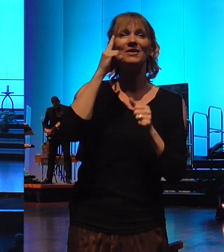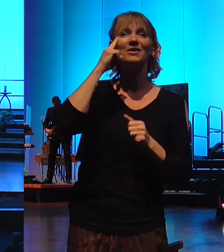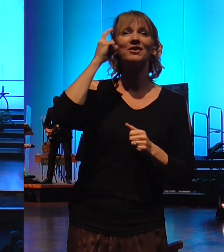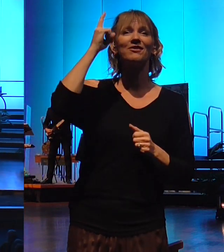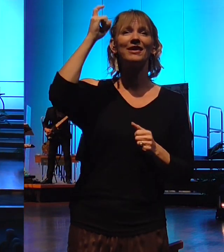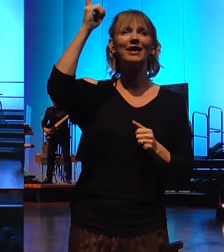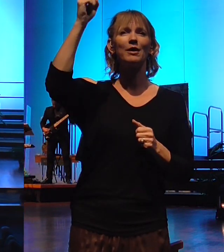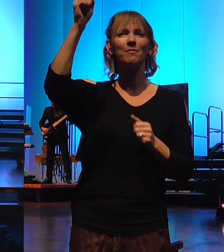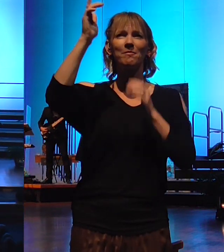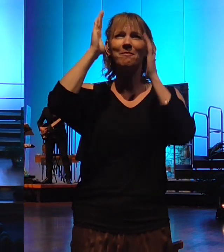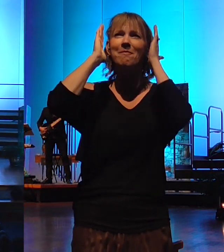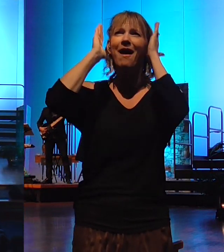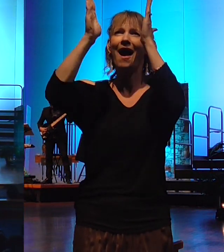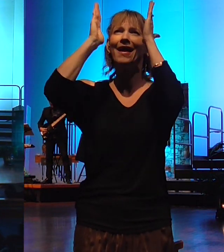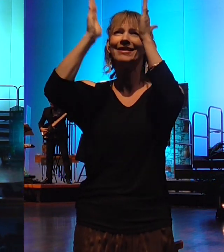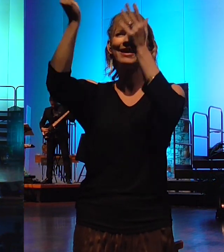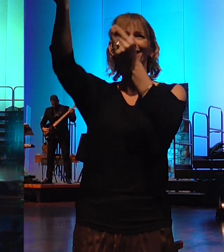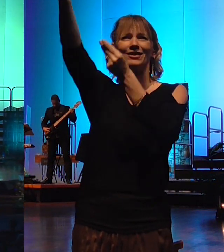to what they say.